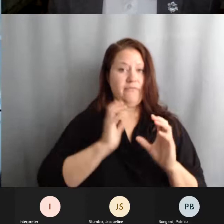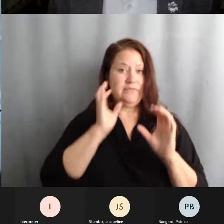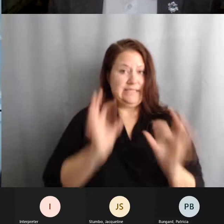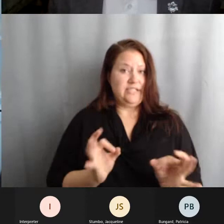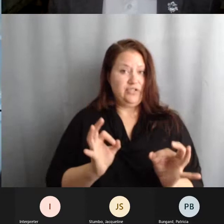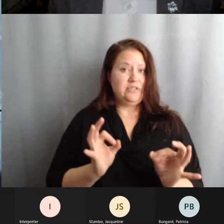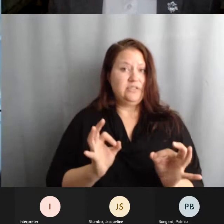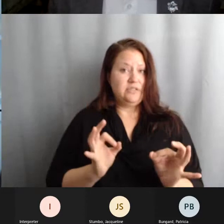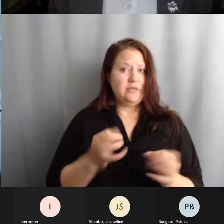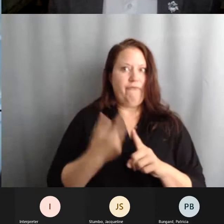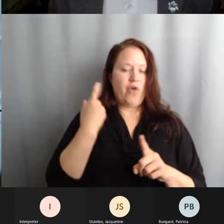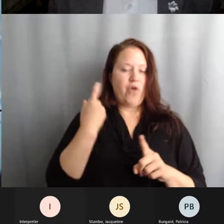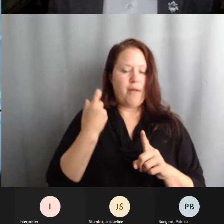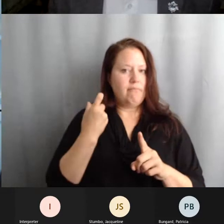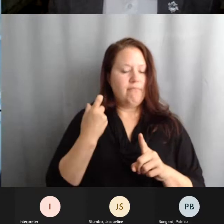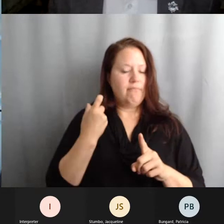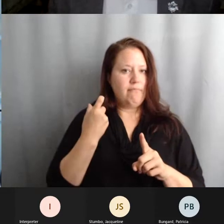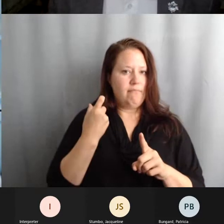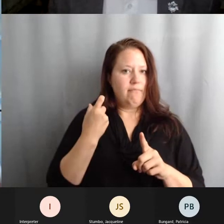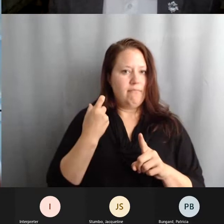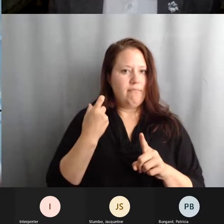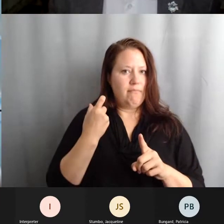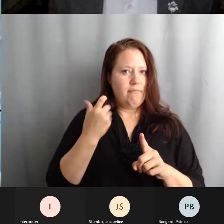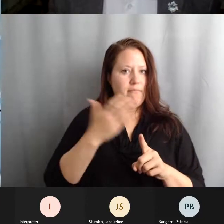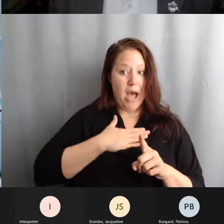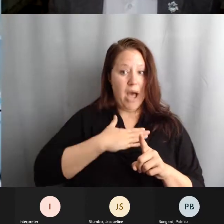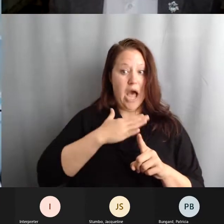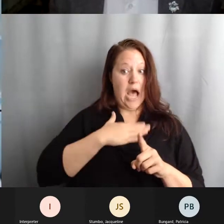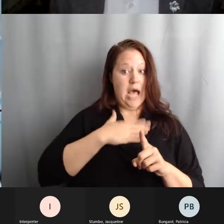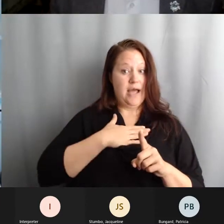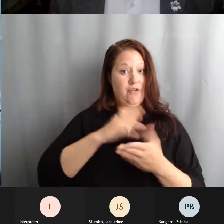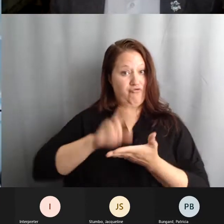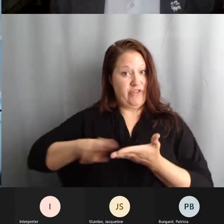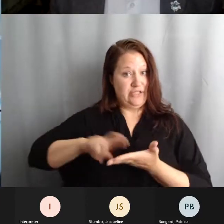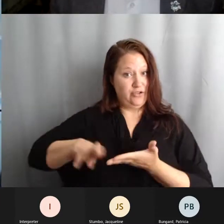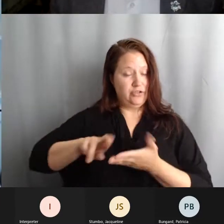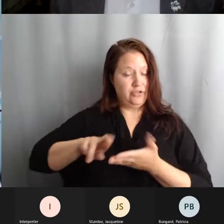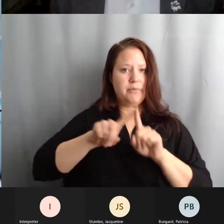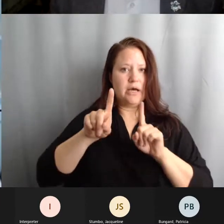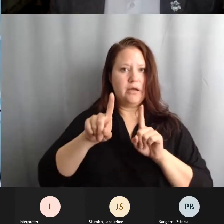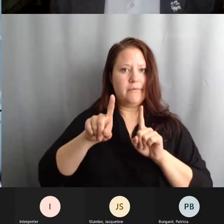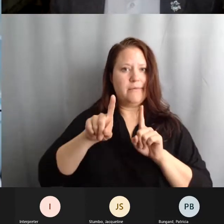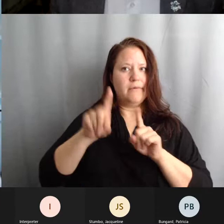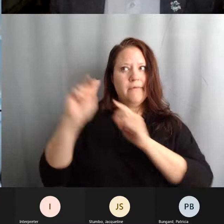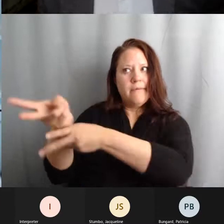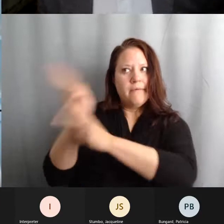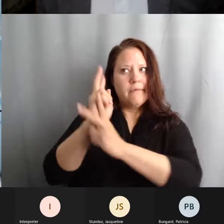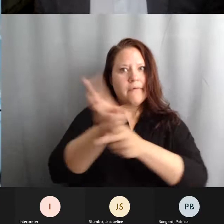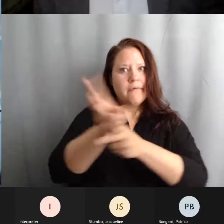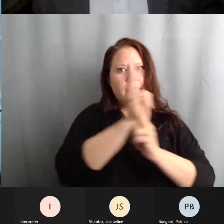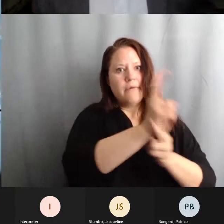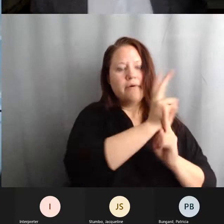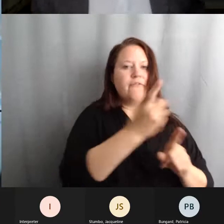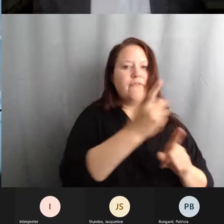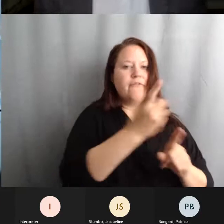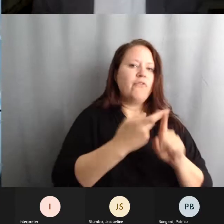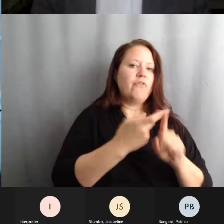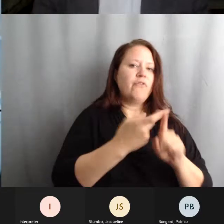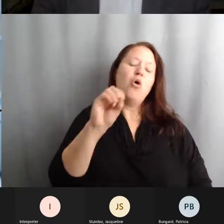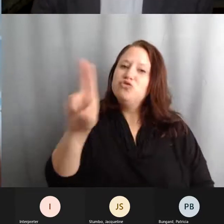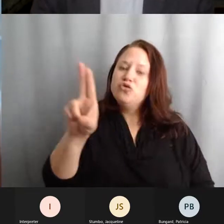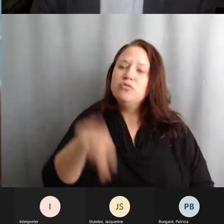is informed from not only my own personal research, but pulling on the resources of the Ohio State